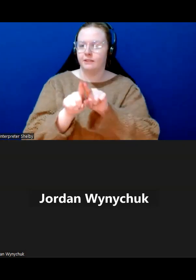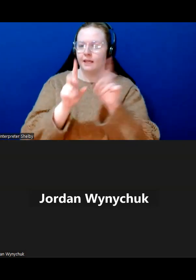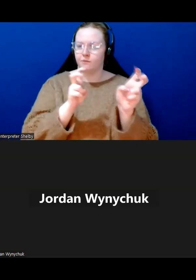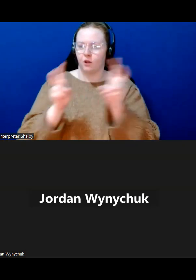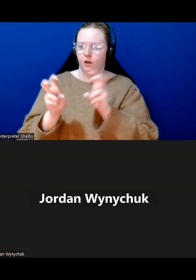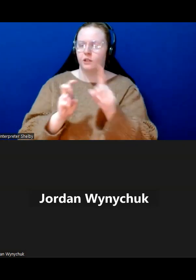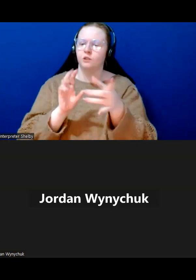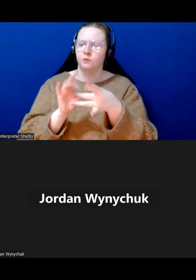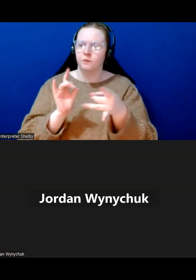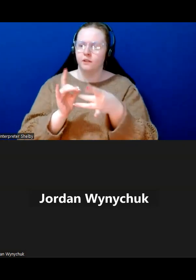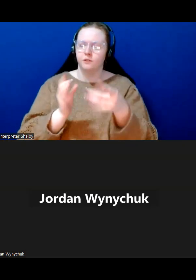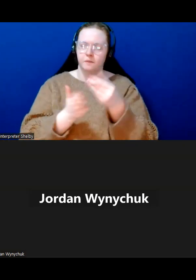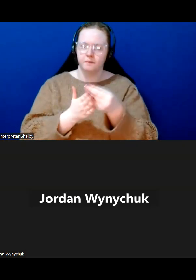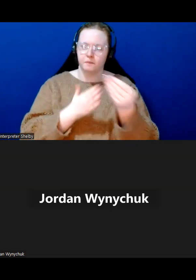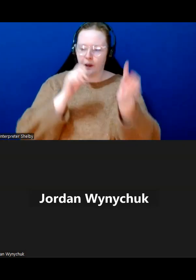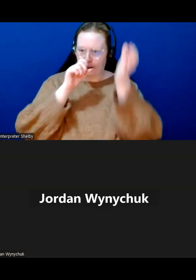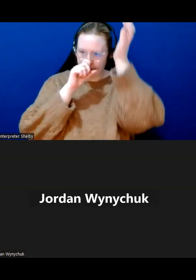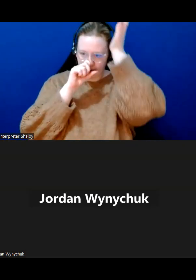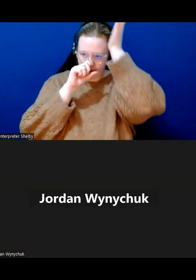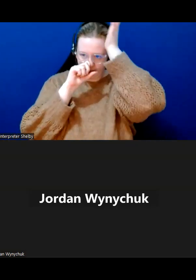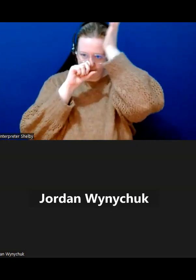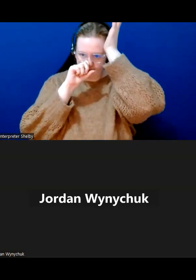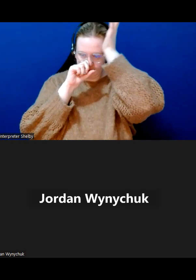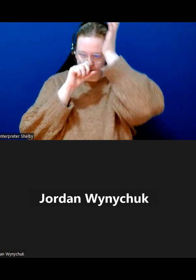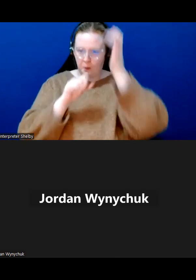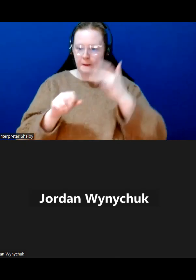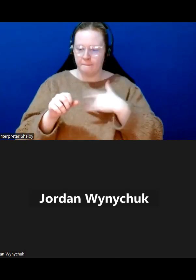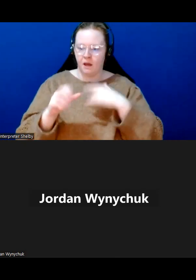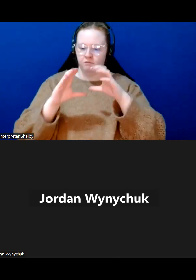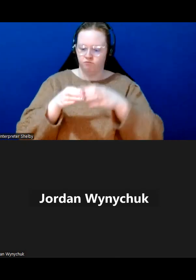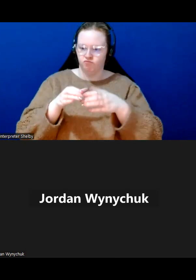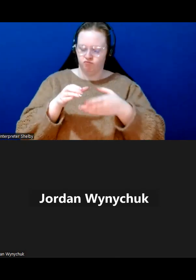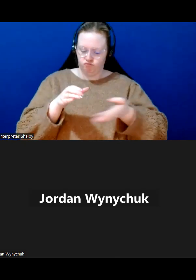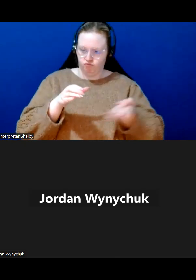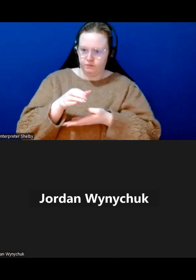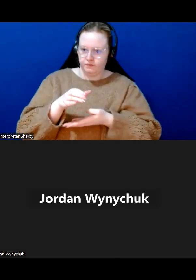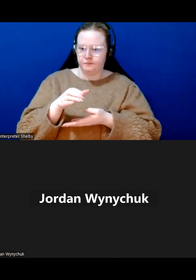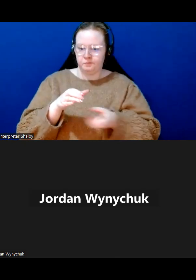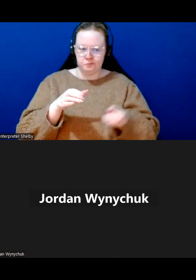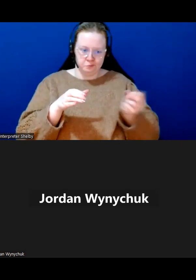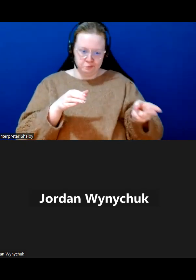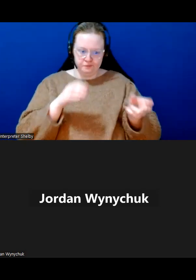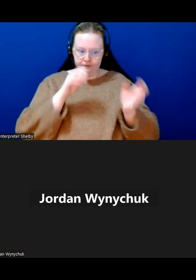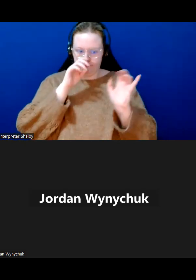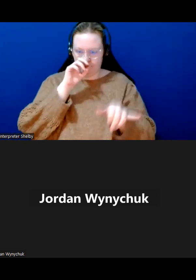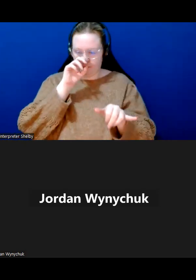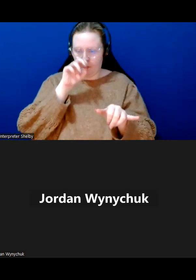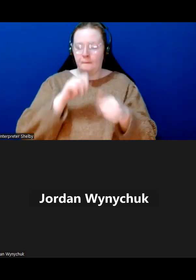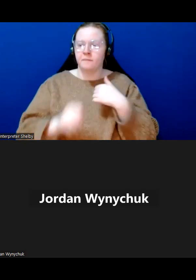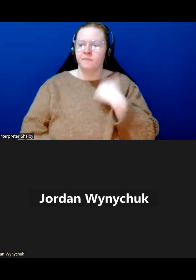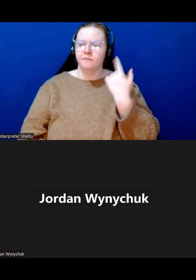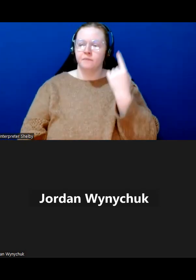purchasing lettuce that you could potentially, we always cut off the bottom part of the lettuce, and discard it. And I'm thinking